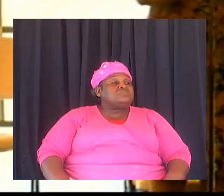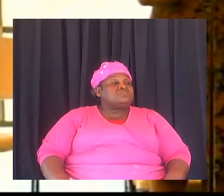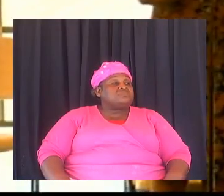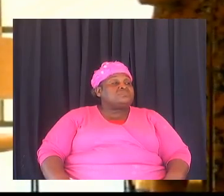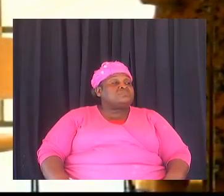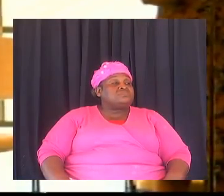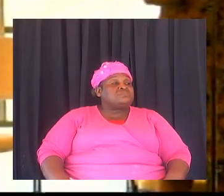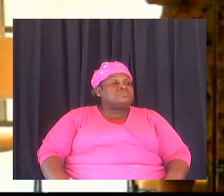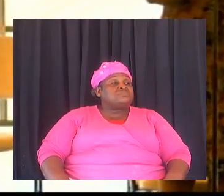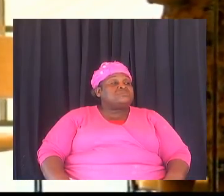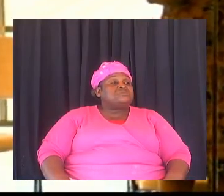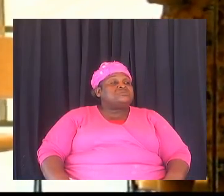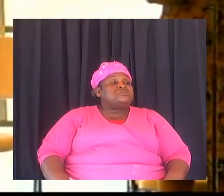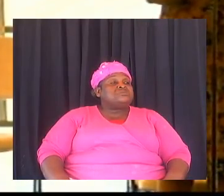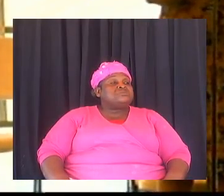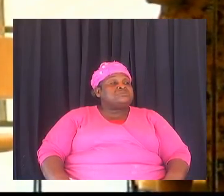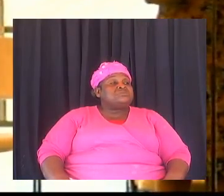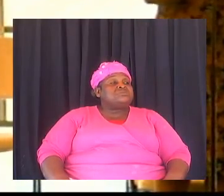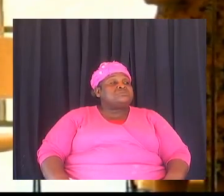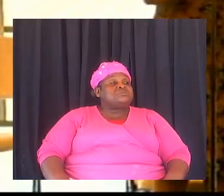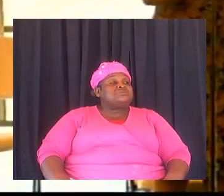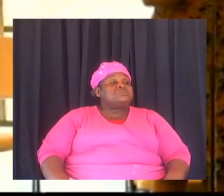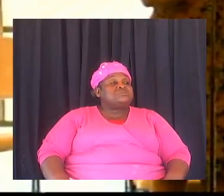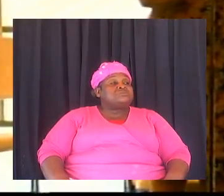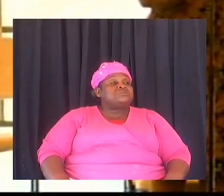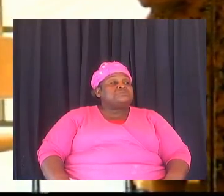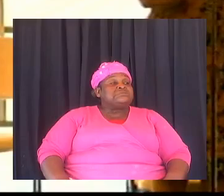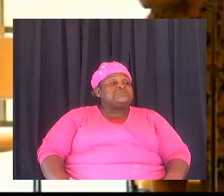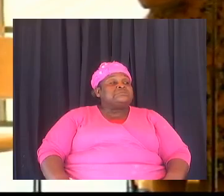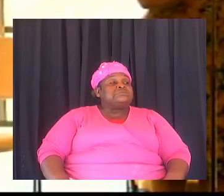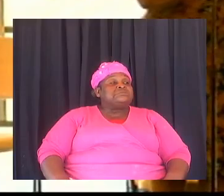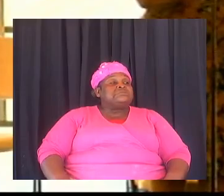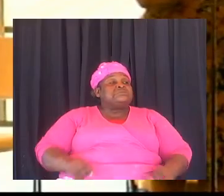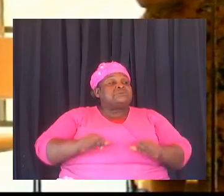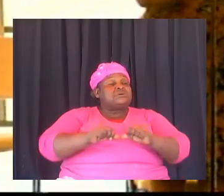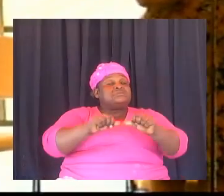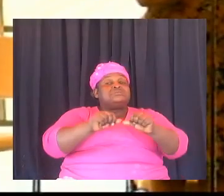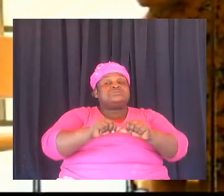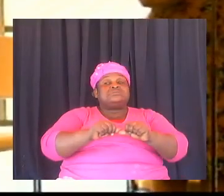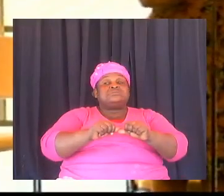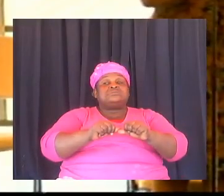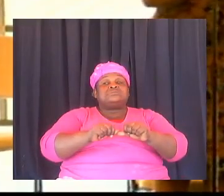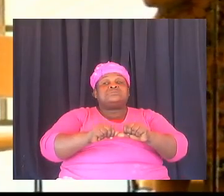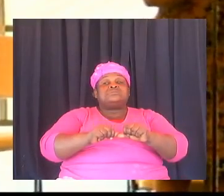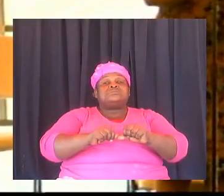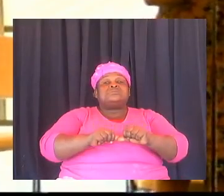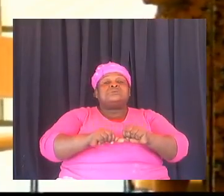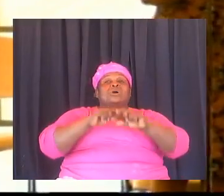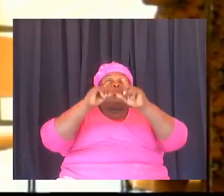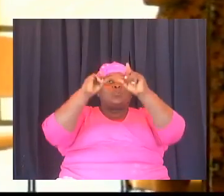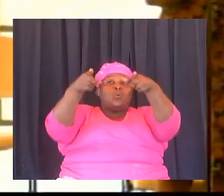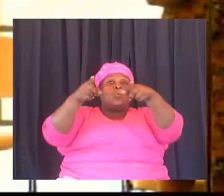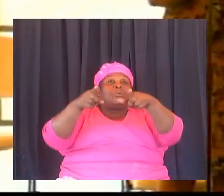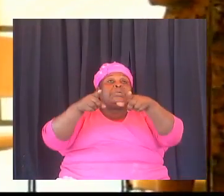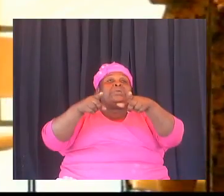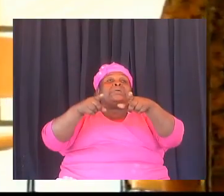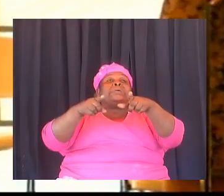your mind for it to kind of continue along a certain flow. But I'm bound for higher